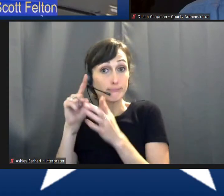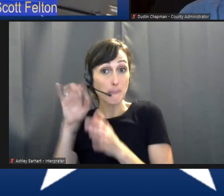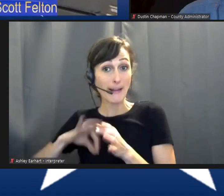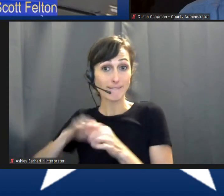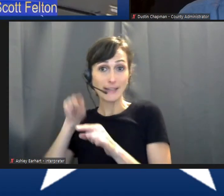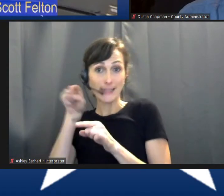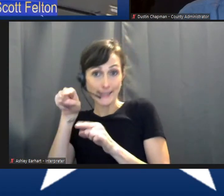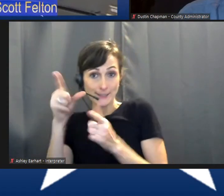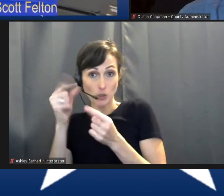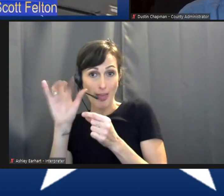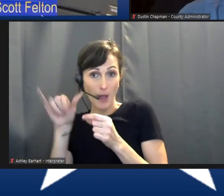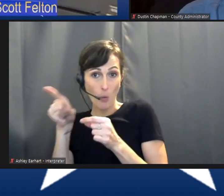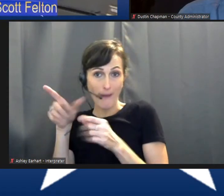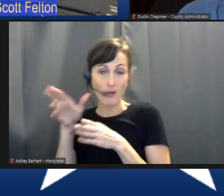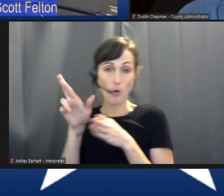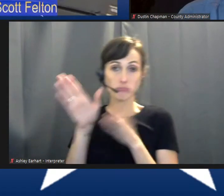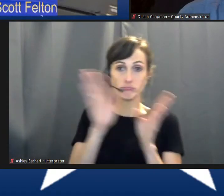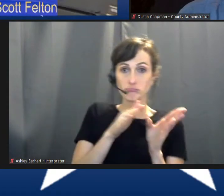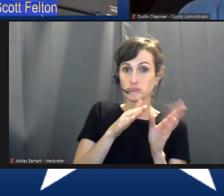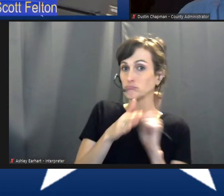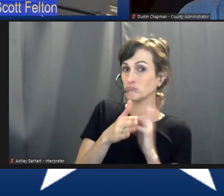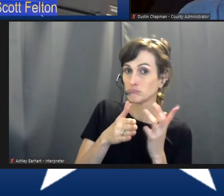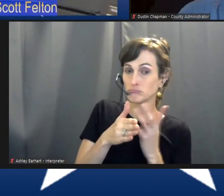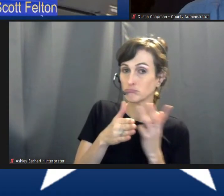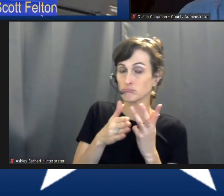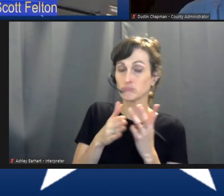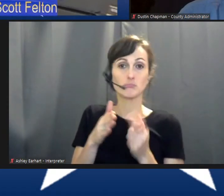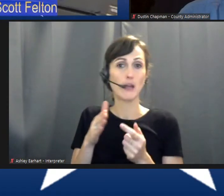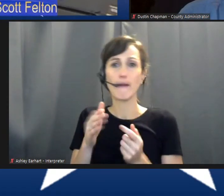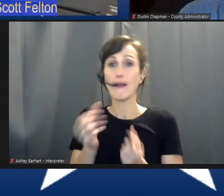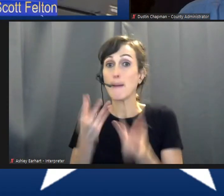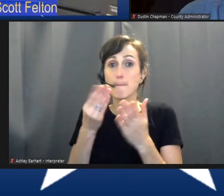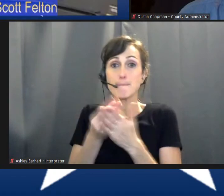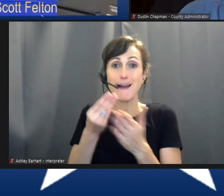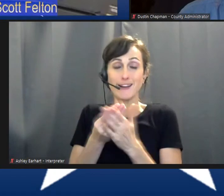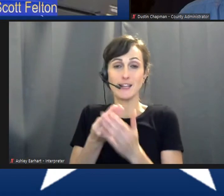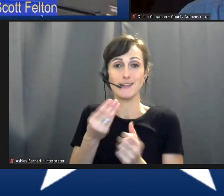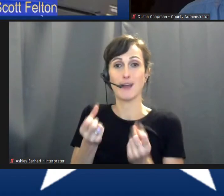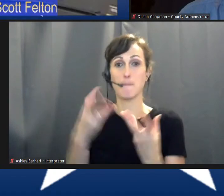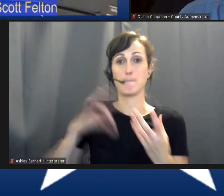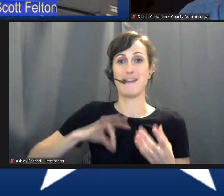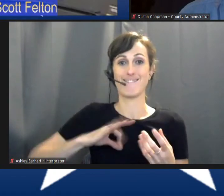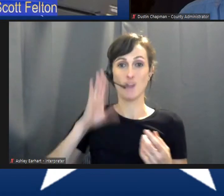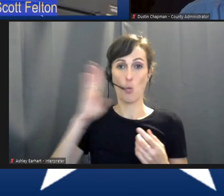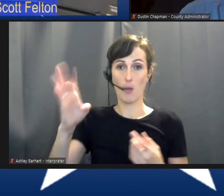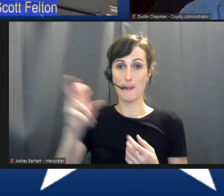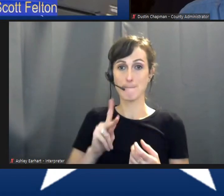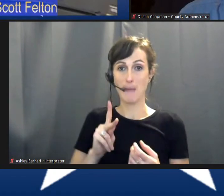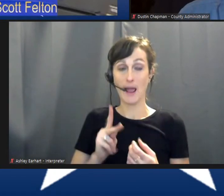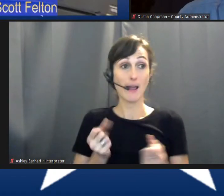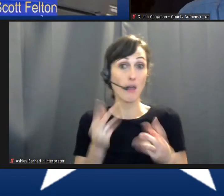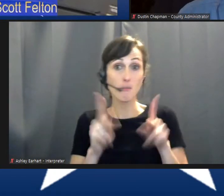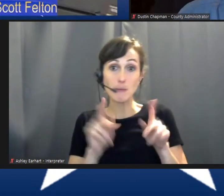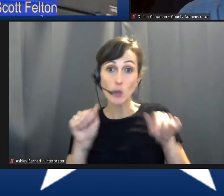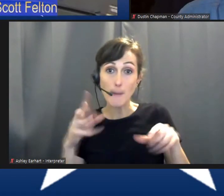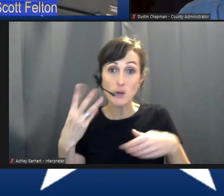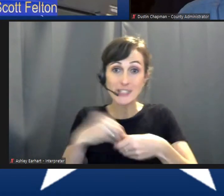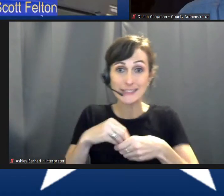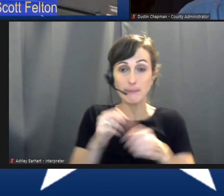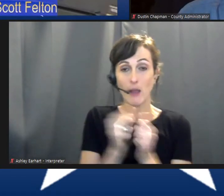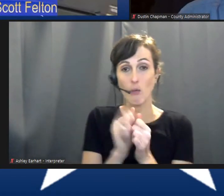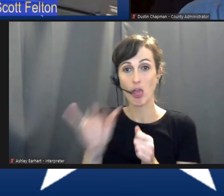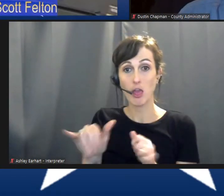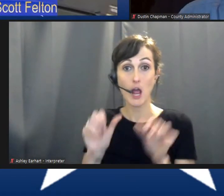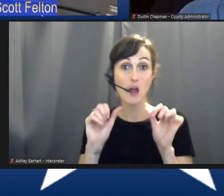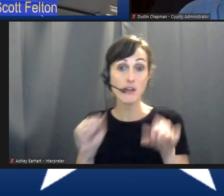or you know, and what's the return back, and what kind of participation do we have with this? Can we